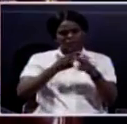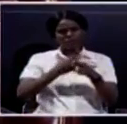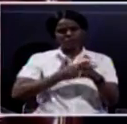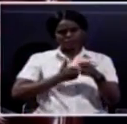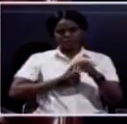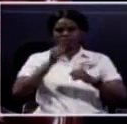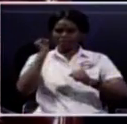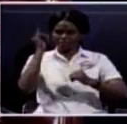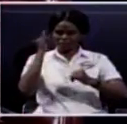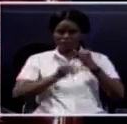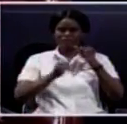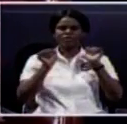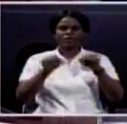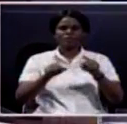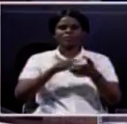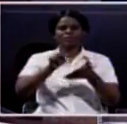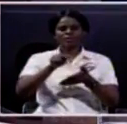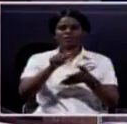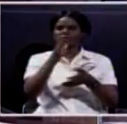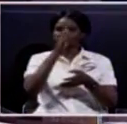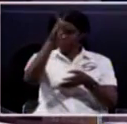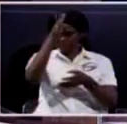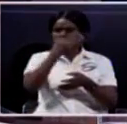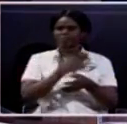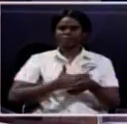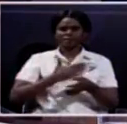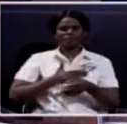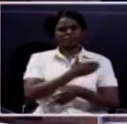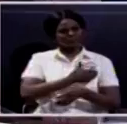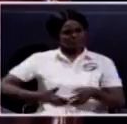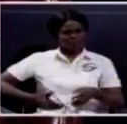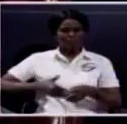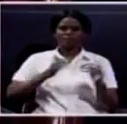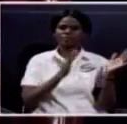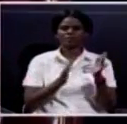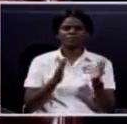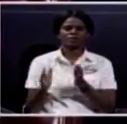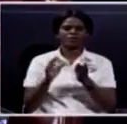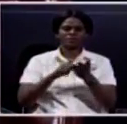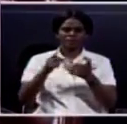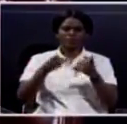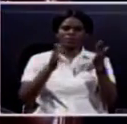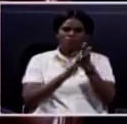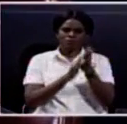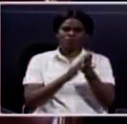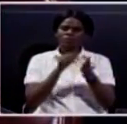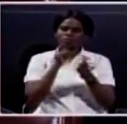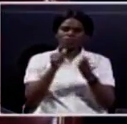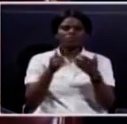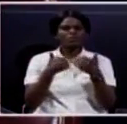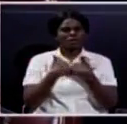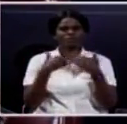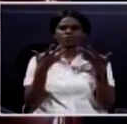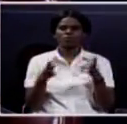pay. And we want to ask our parents to be very committed to this arrangement so that the schools don't run at a